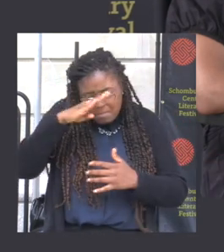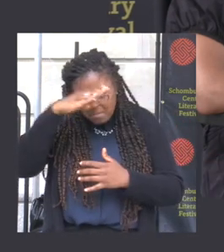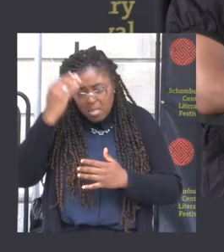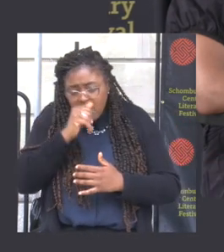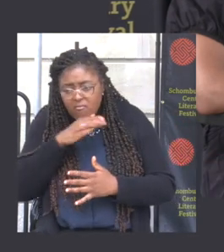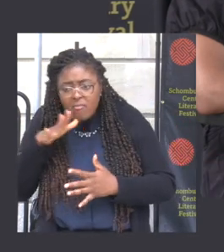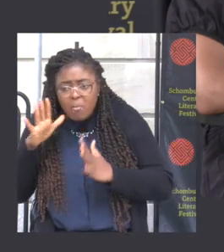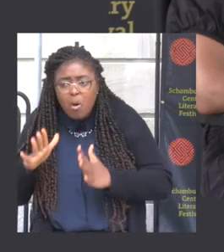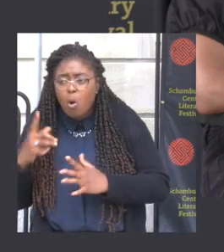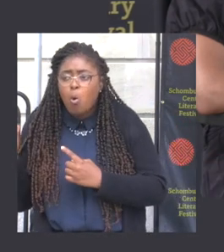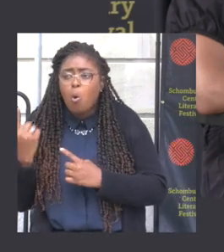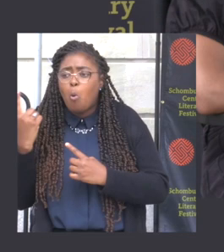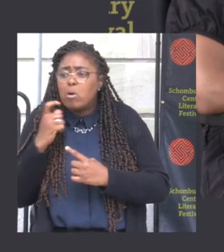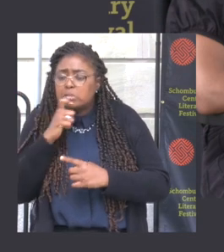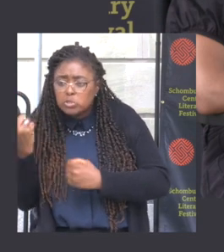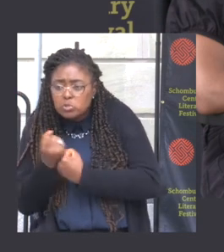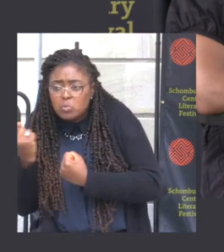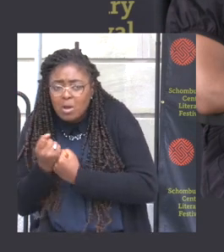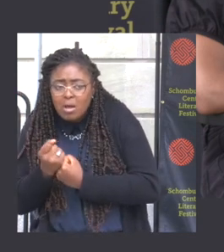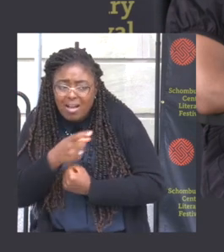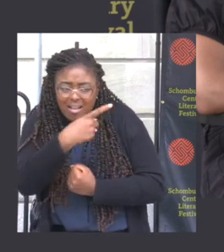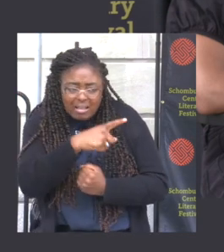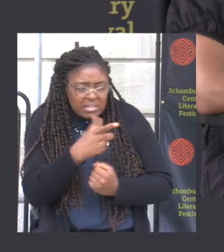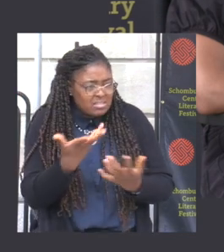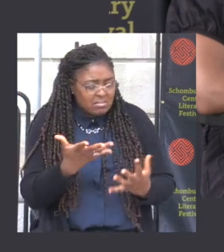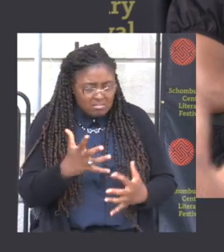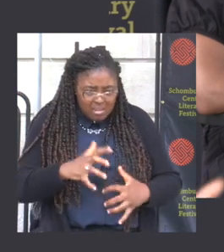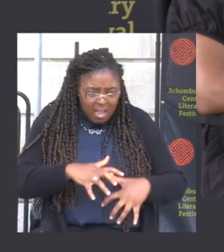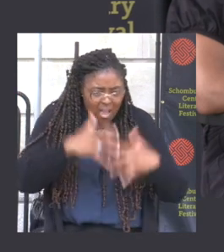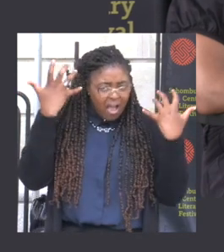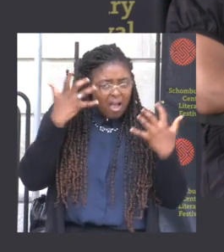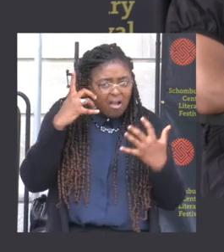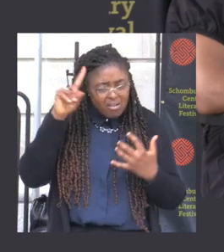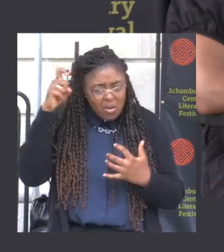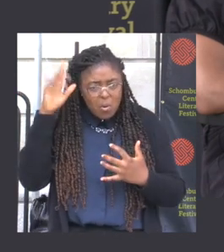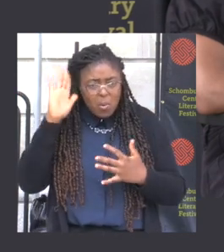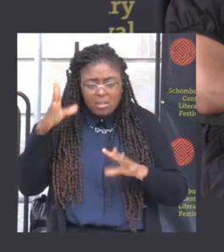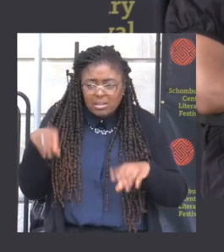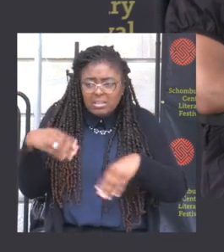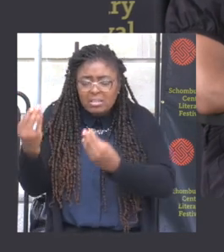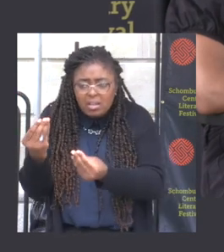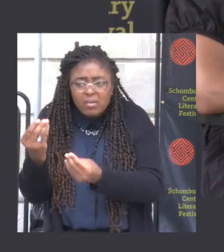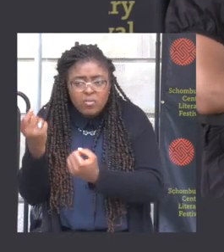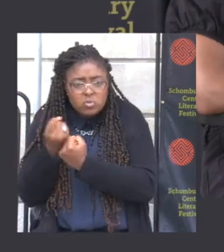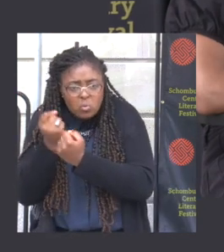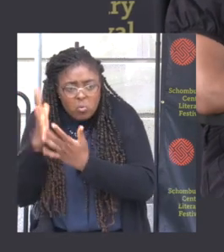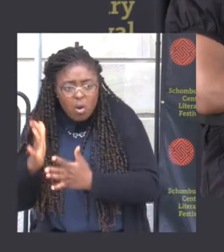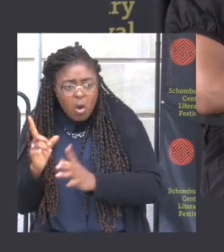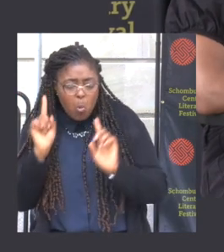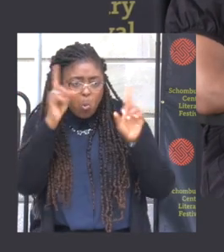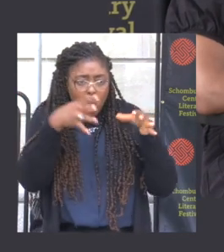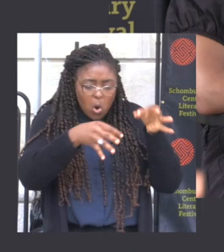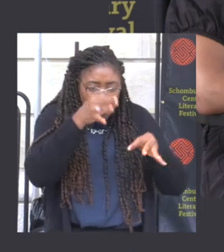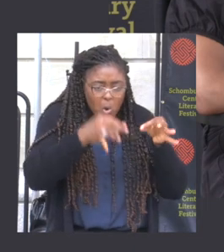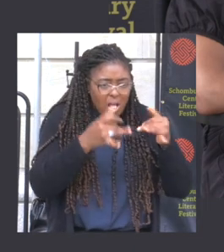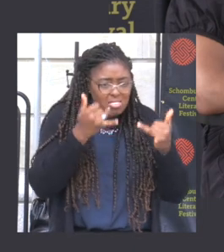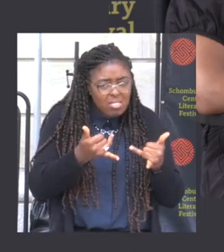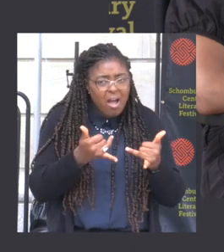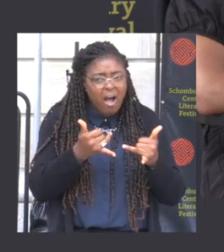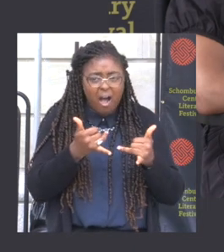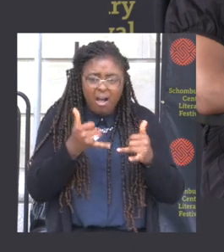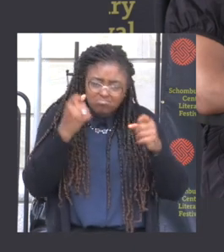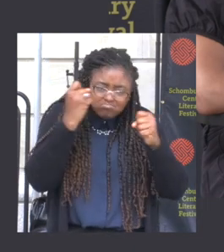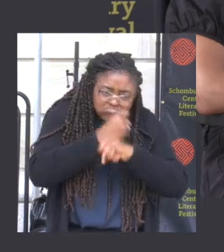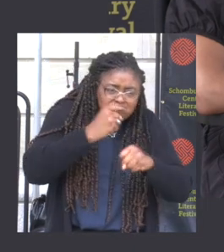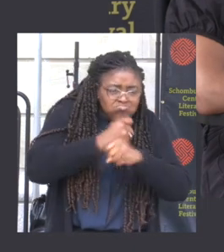every turn, they were so incensed that the U.S. government was going to give them some supports that they took it to court, and then they are fighting it tooth and nail. And so